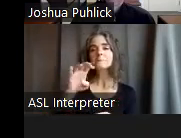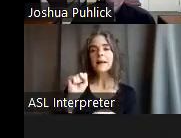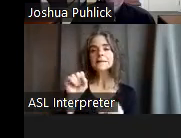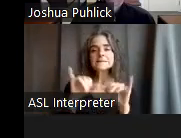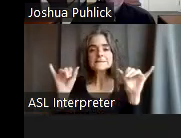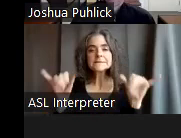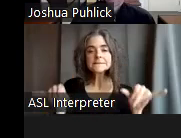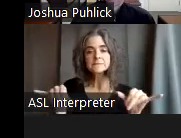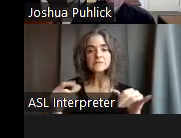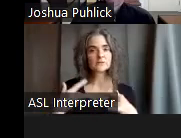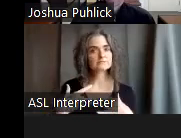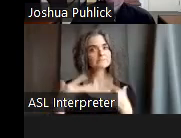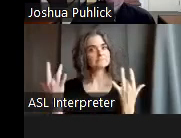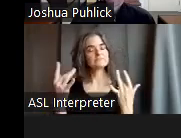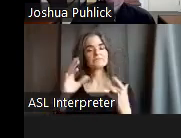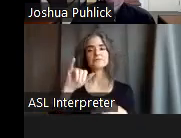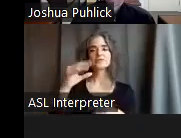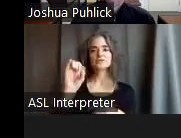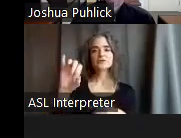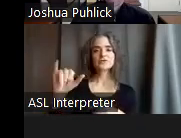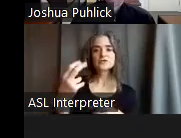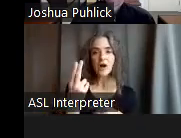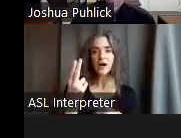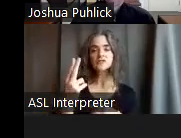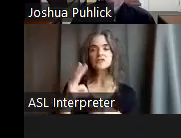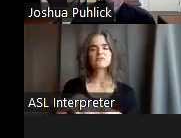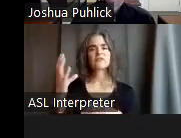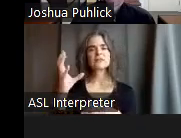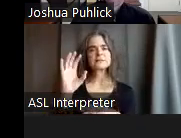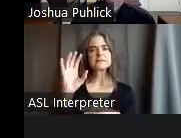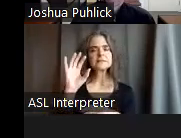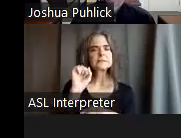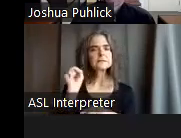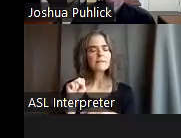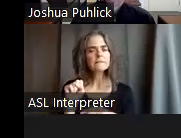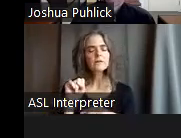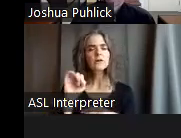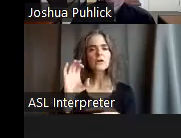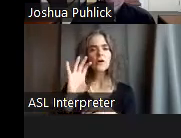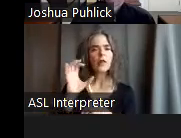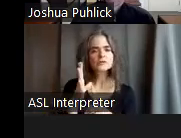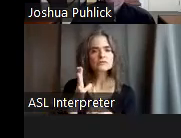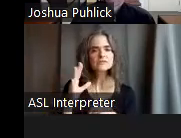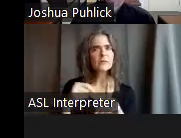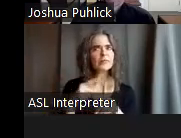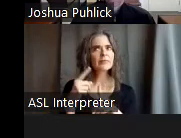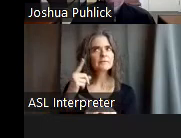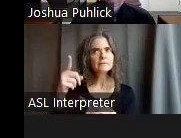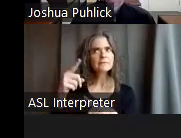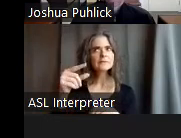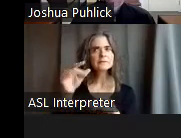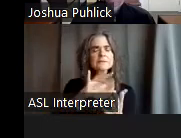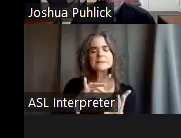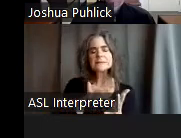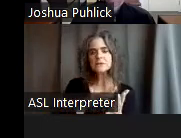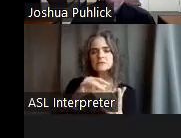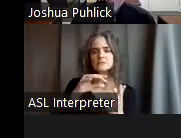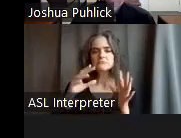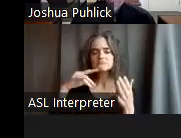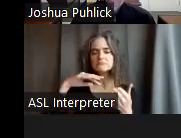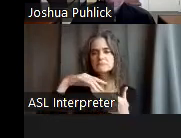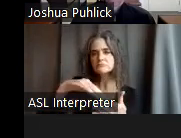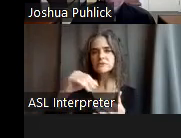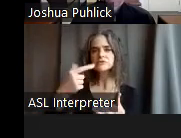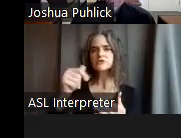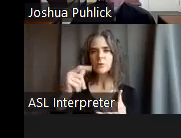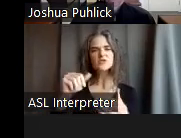Joshua Puhlick, PhD silviculturist, with the Jones Center at Ichauway, Georgia, with us today. We'll be